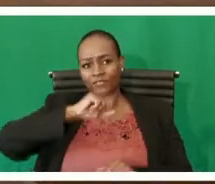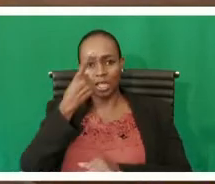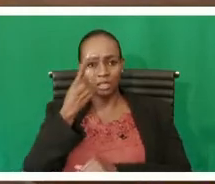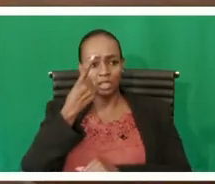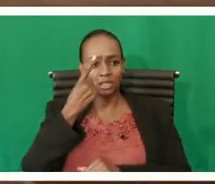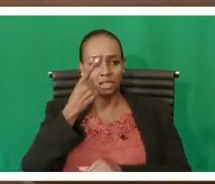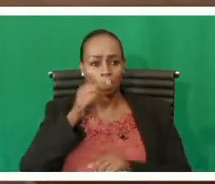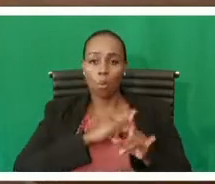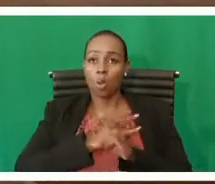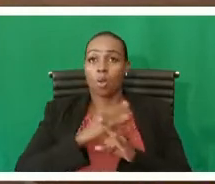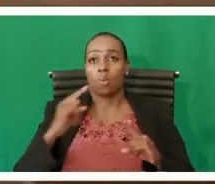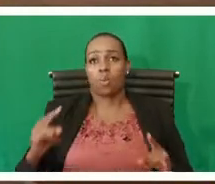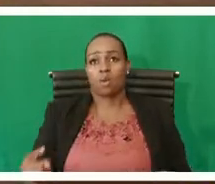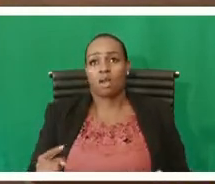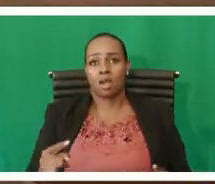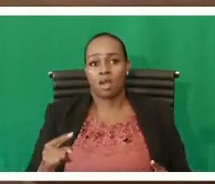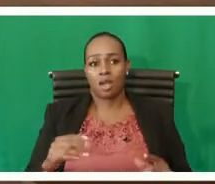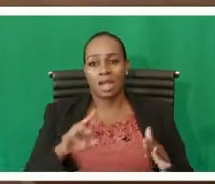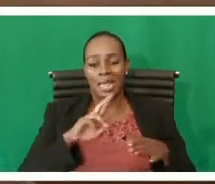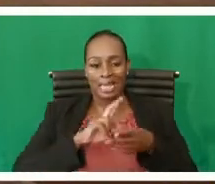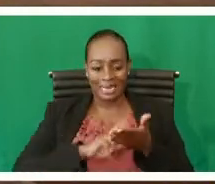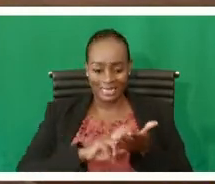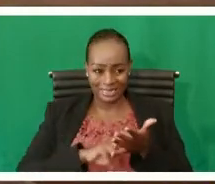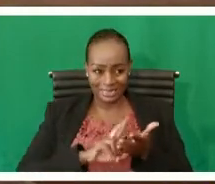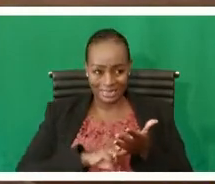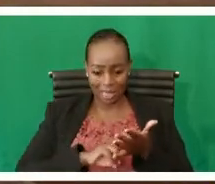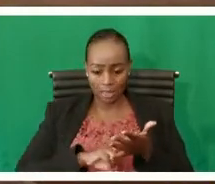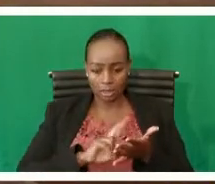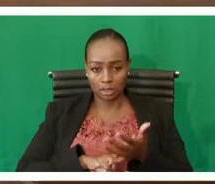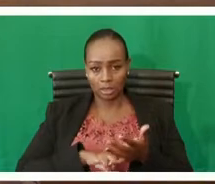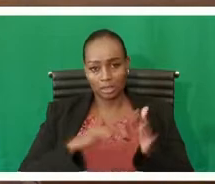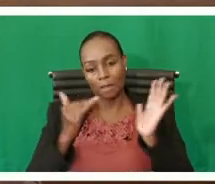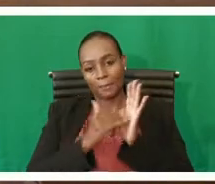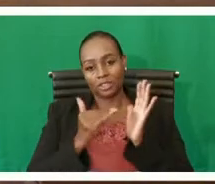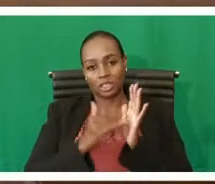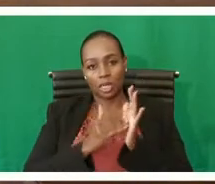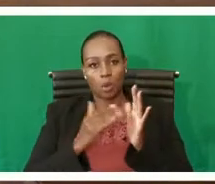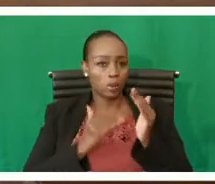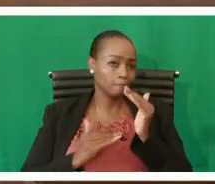85.1% grade 12 pass rate in the country.